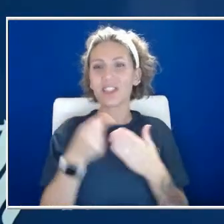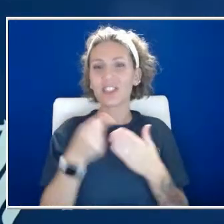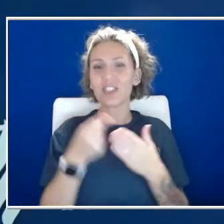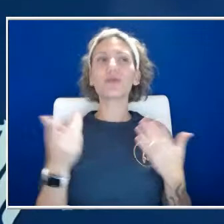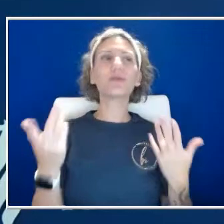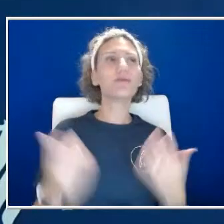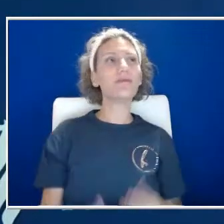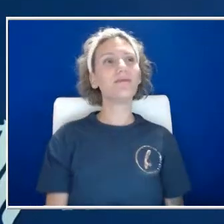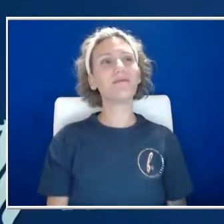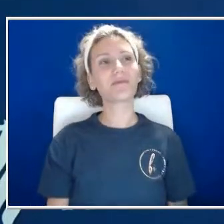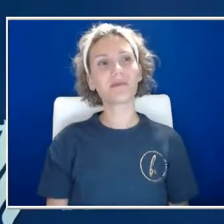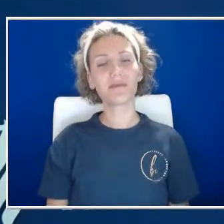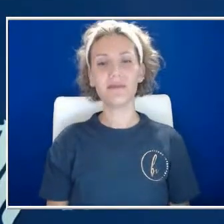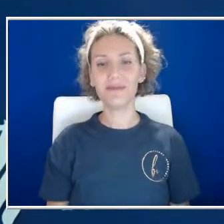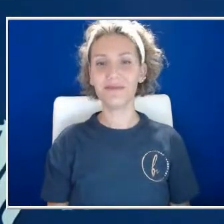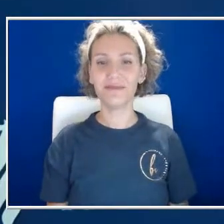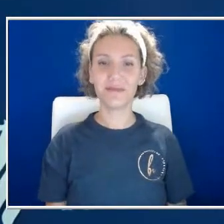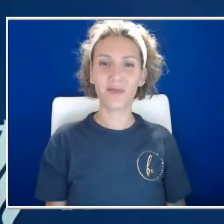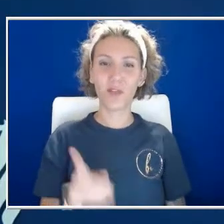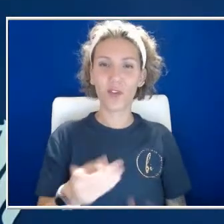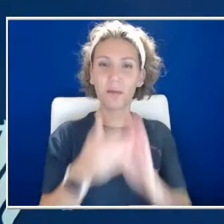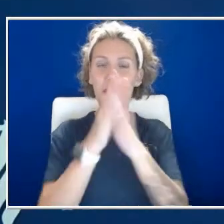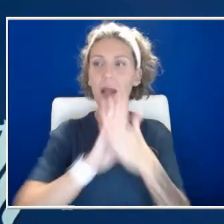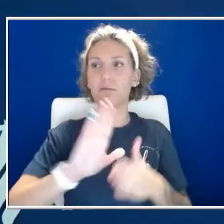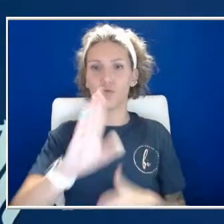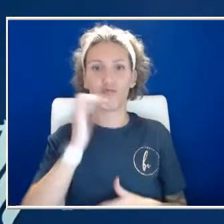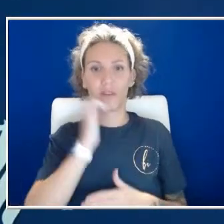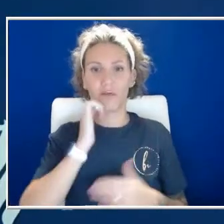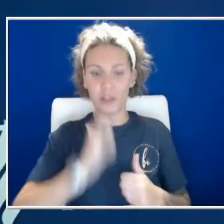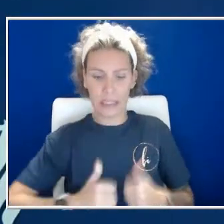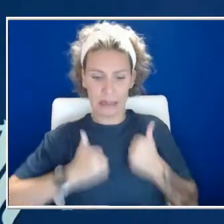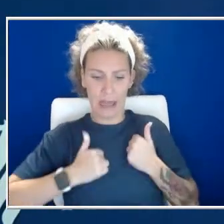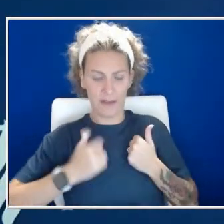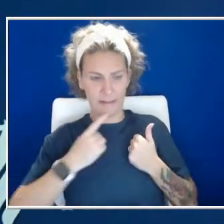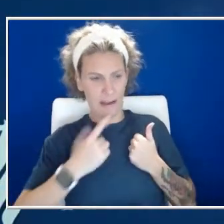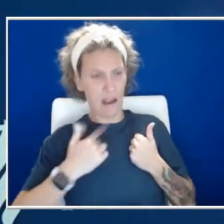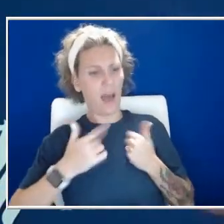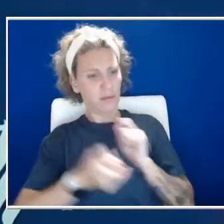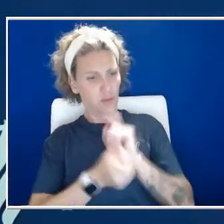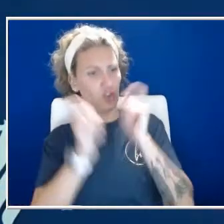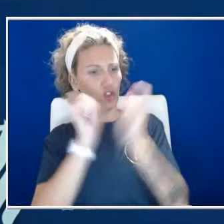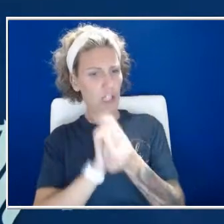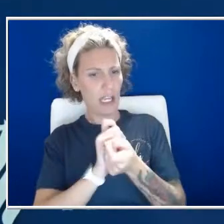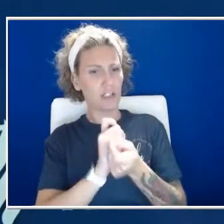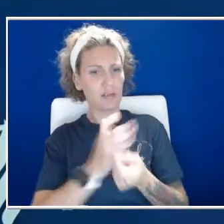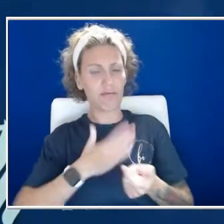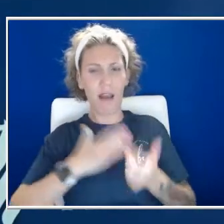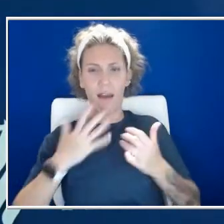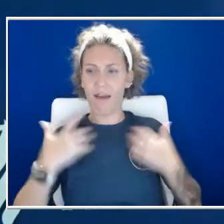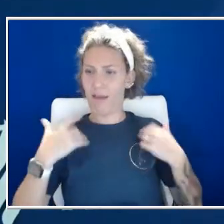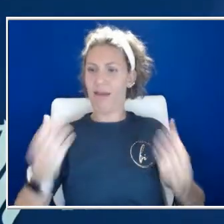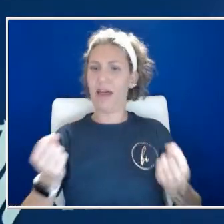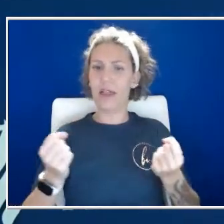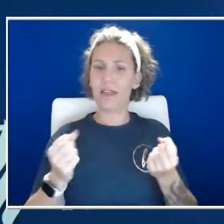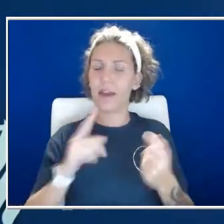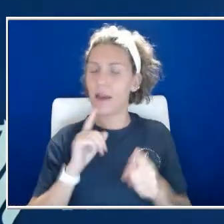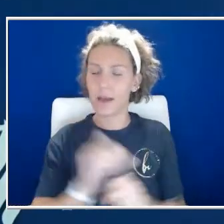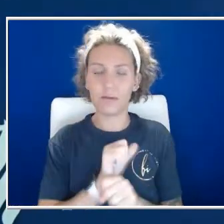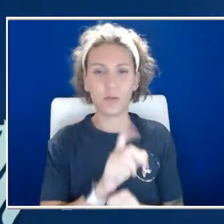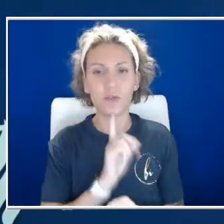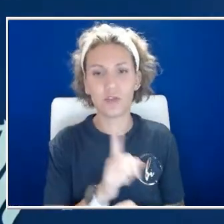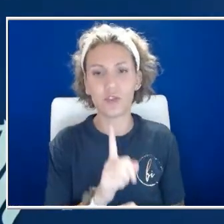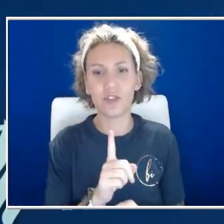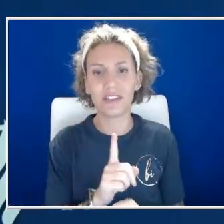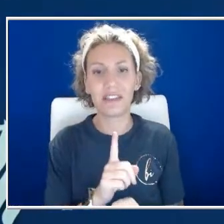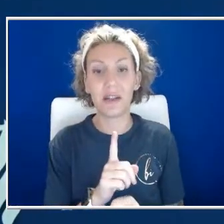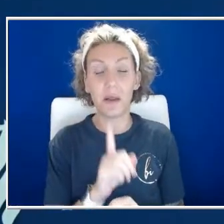had become your daily life. You said, I'm going to change these things for the betterment of my health. It's absolutely true. The single most important